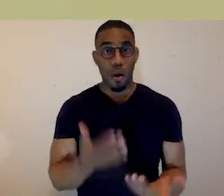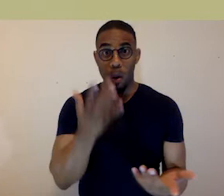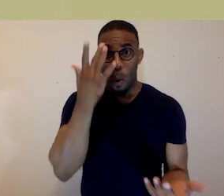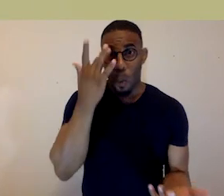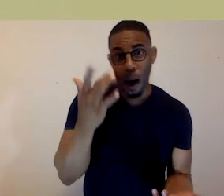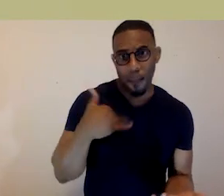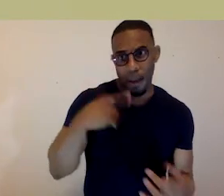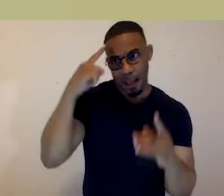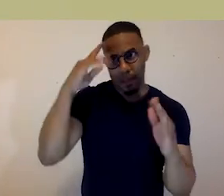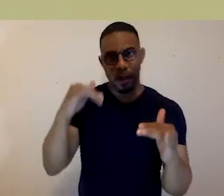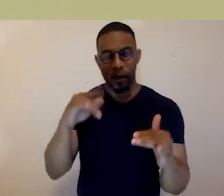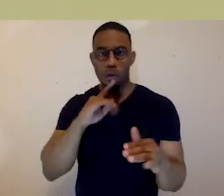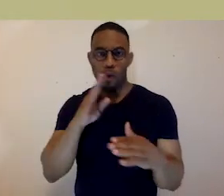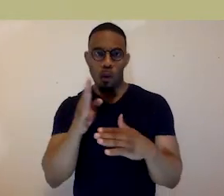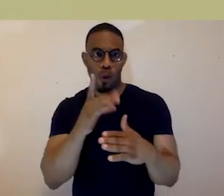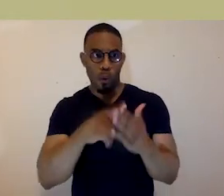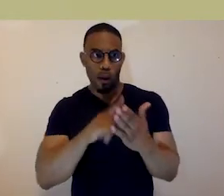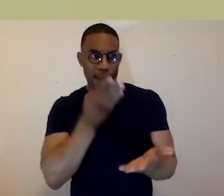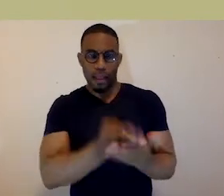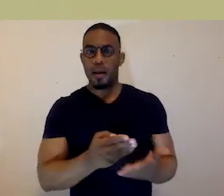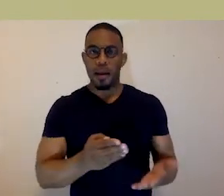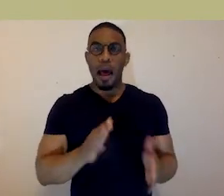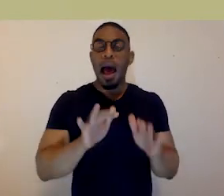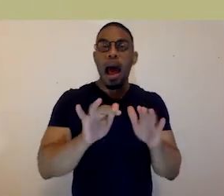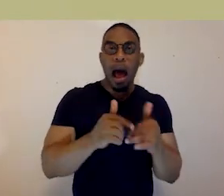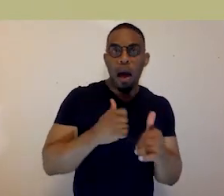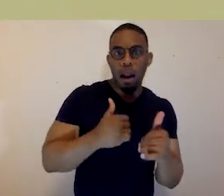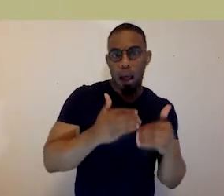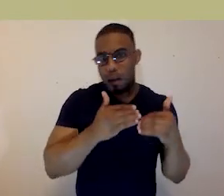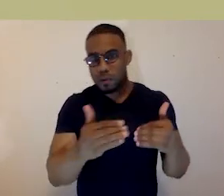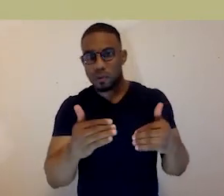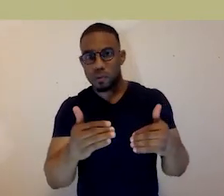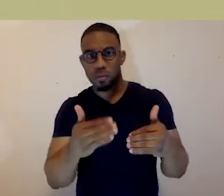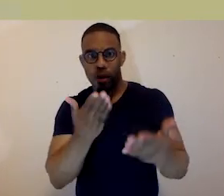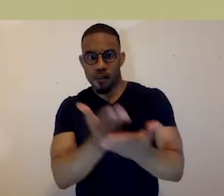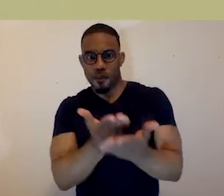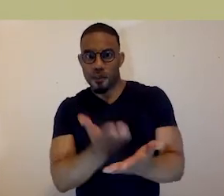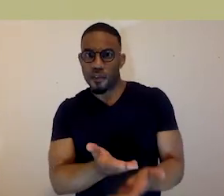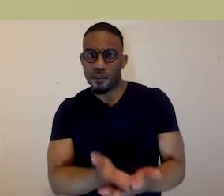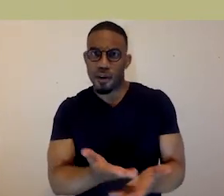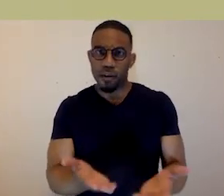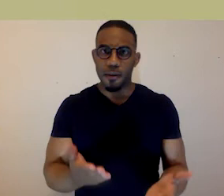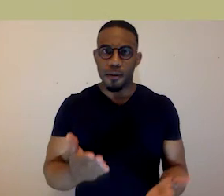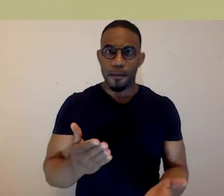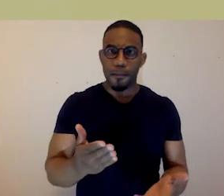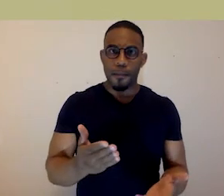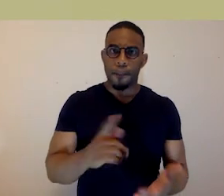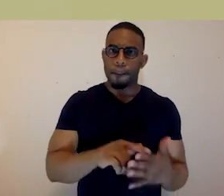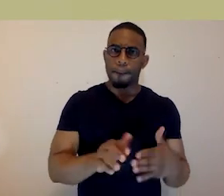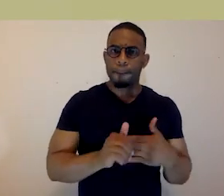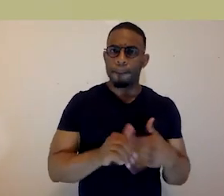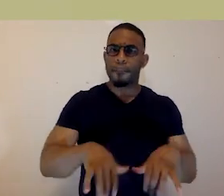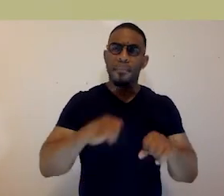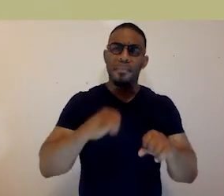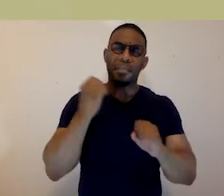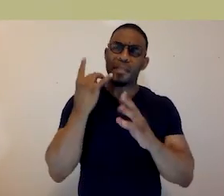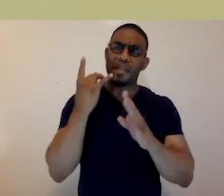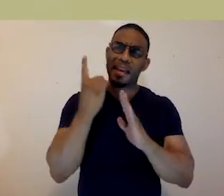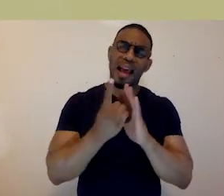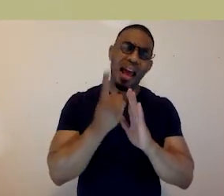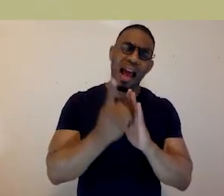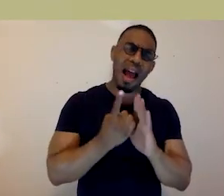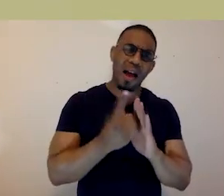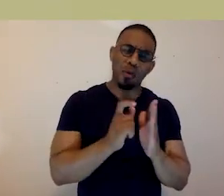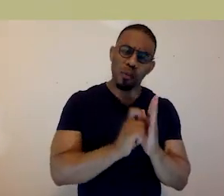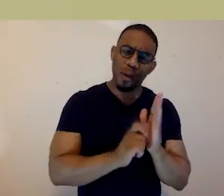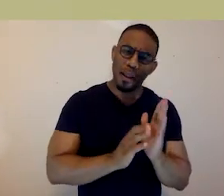my expectations were what they were, and how did I go about verifying those things. So this took me hours to write